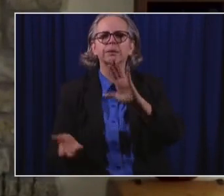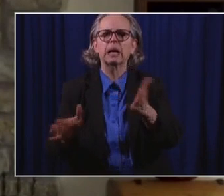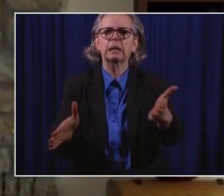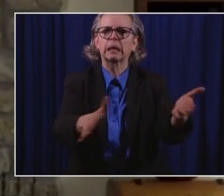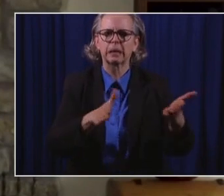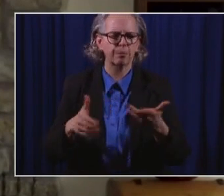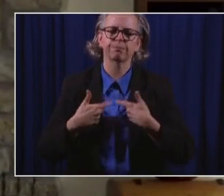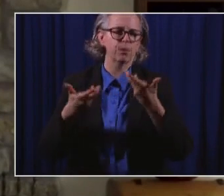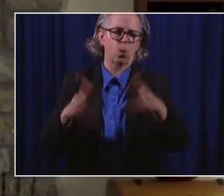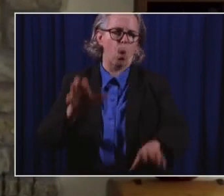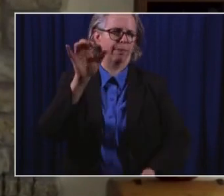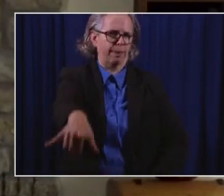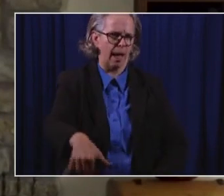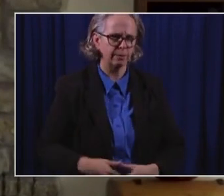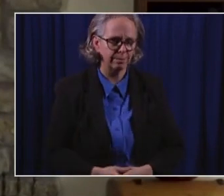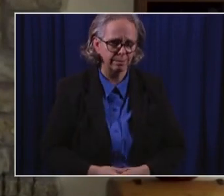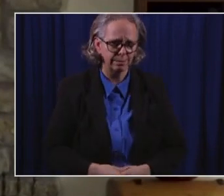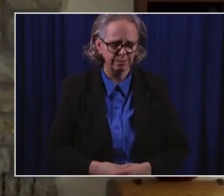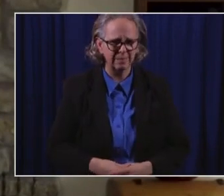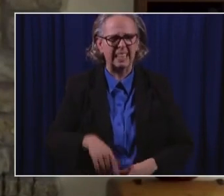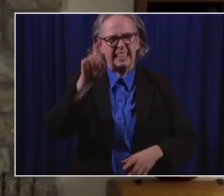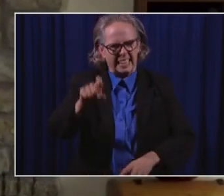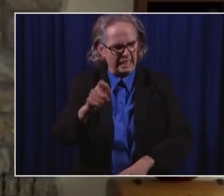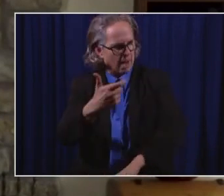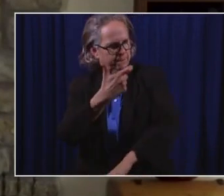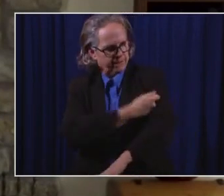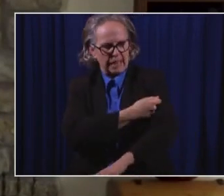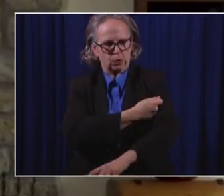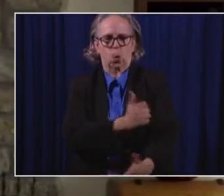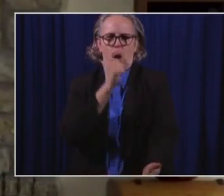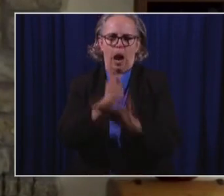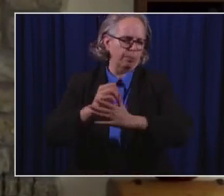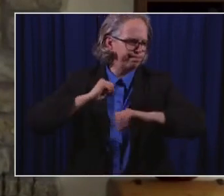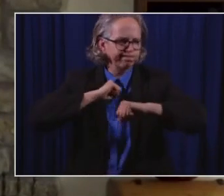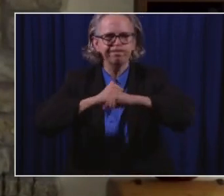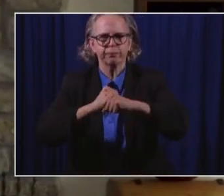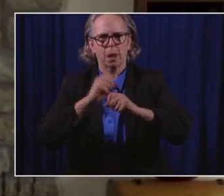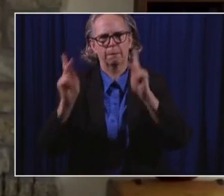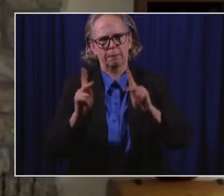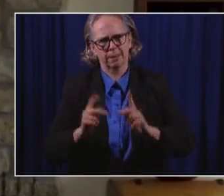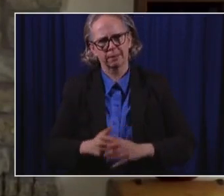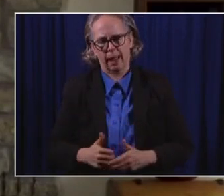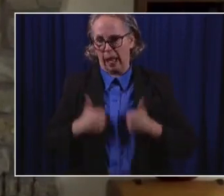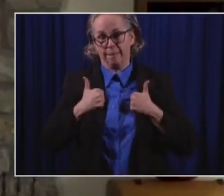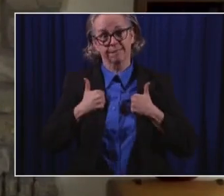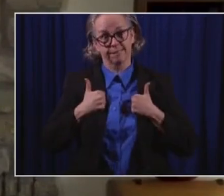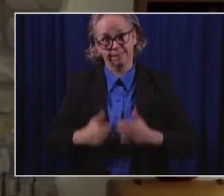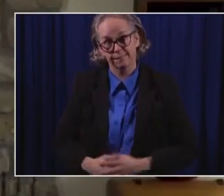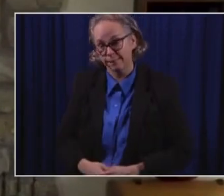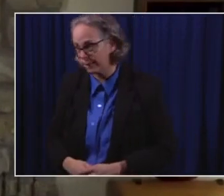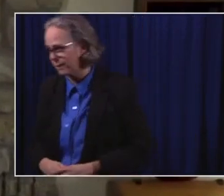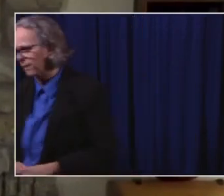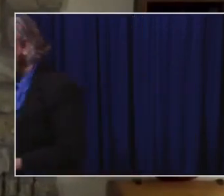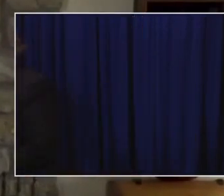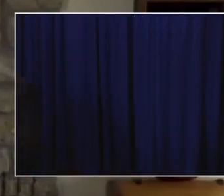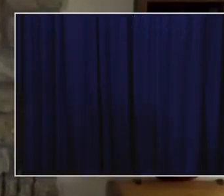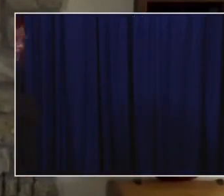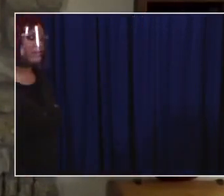Next And question. we'll get it, and it will come. Next question is from Andy Chow at Ohio Public Radio and Television. Andy. Hi, Governor.